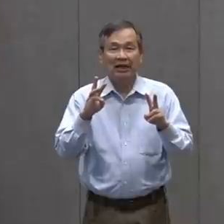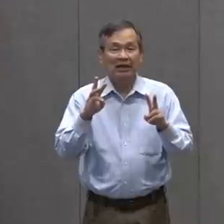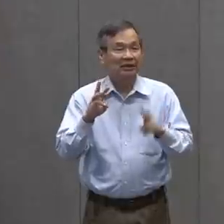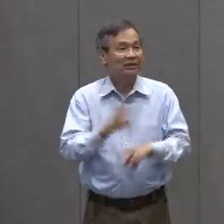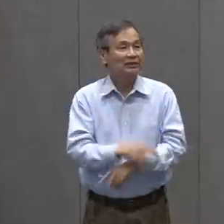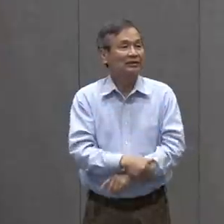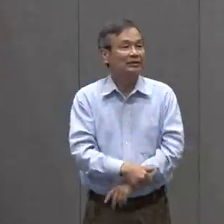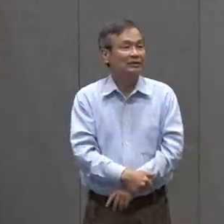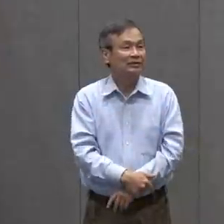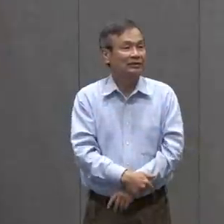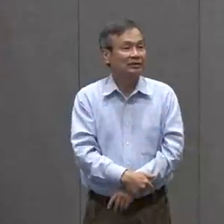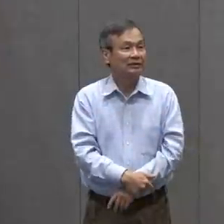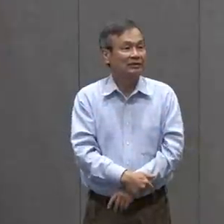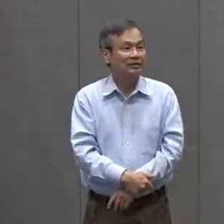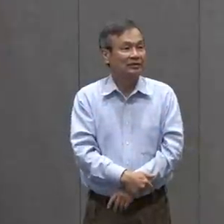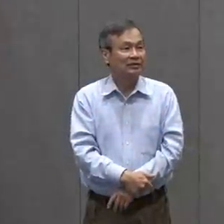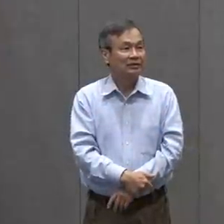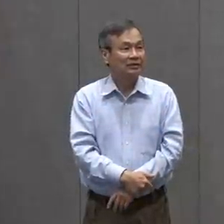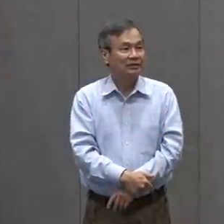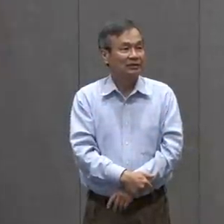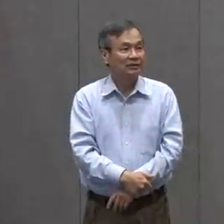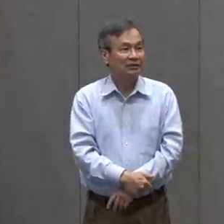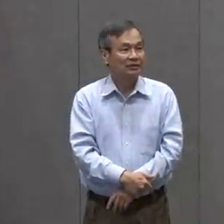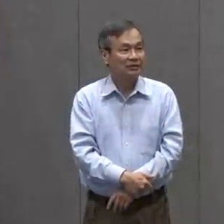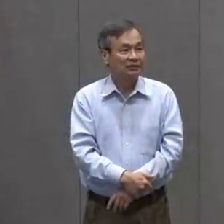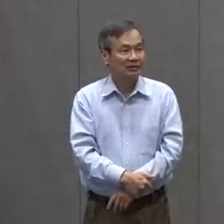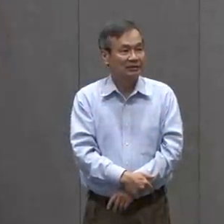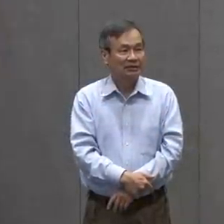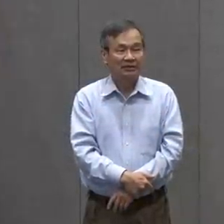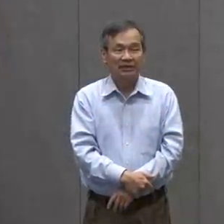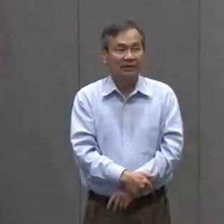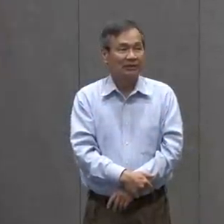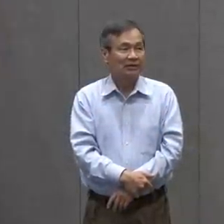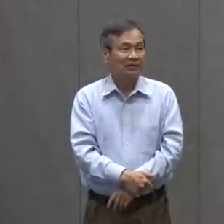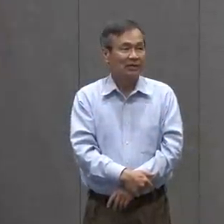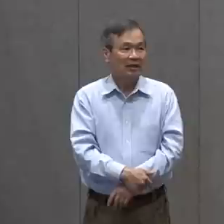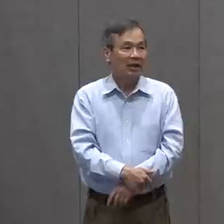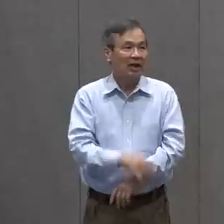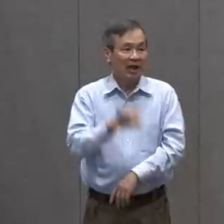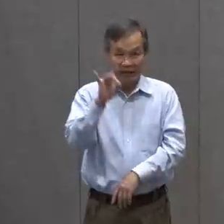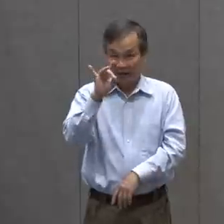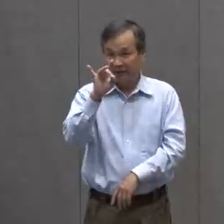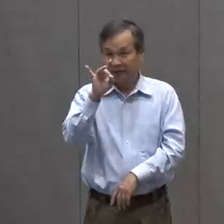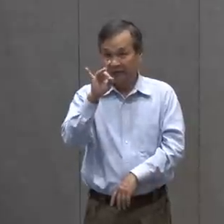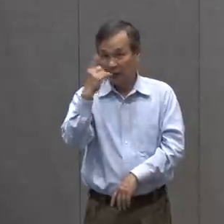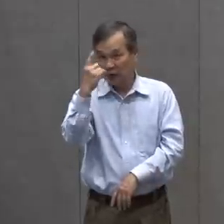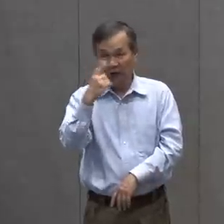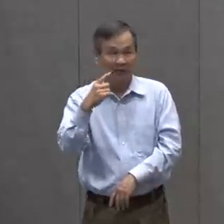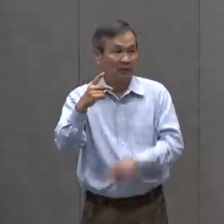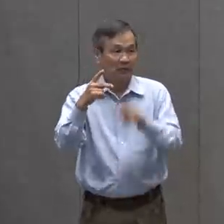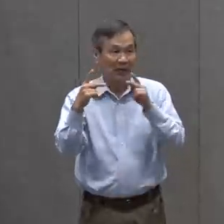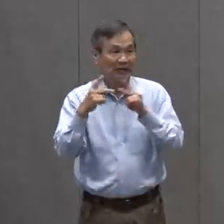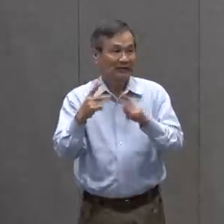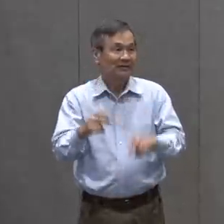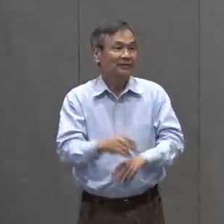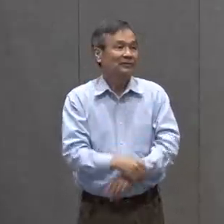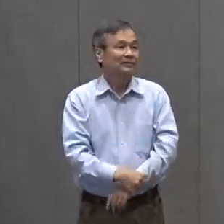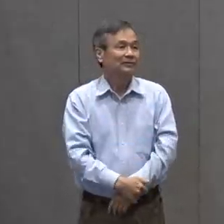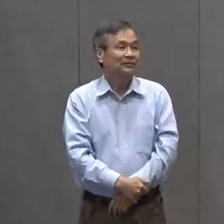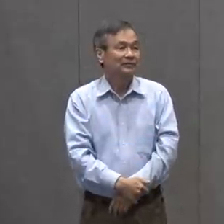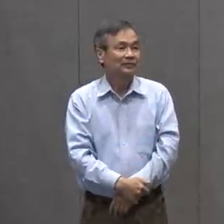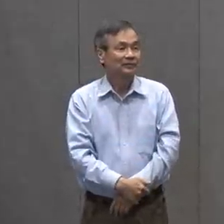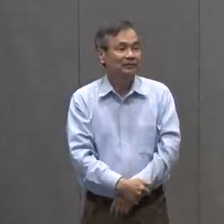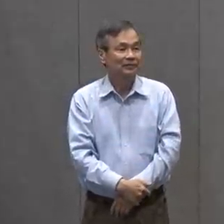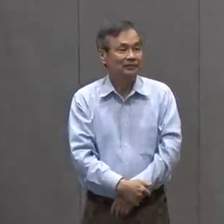I needed a 3 with it. So 8. Oh, yes, I only have 1 8. I'm going to have to go there.